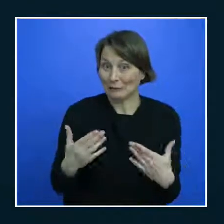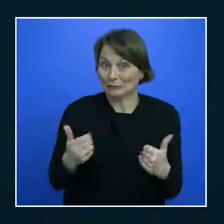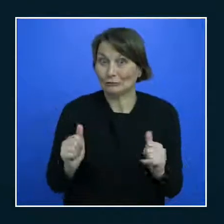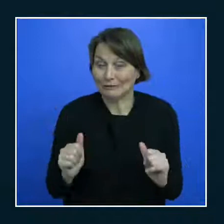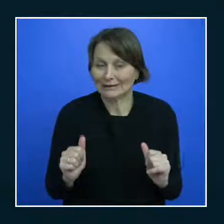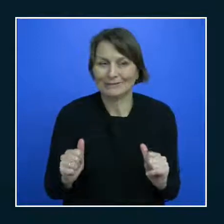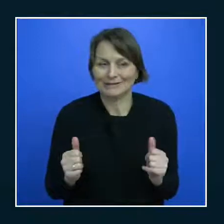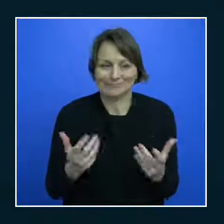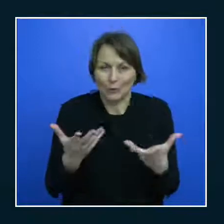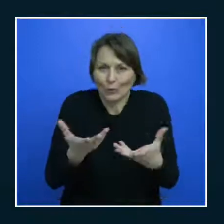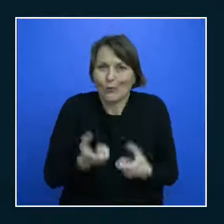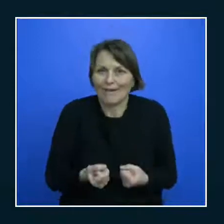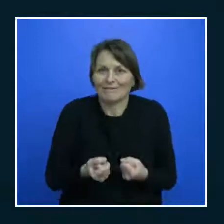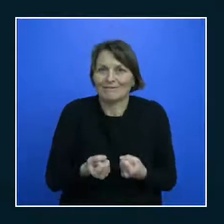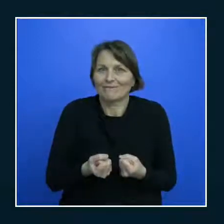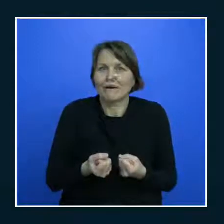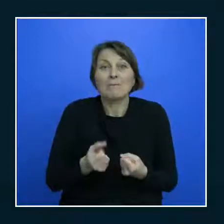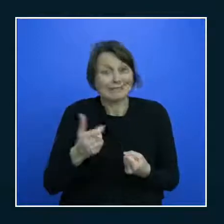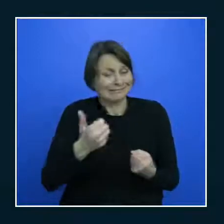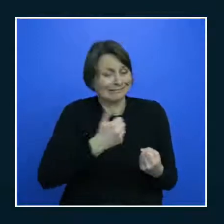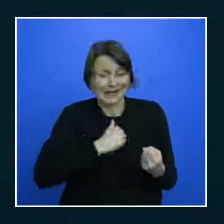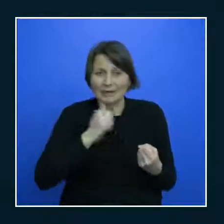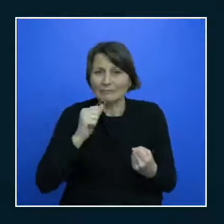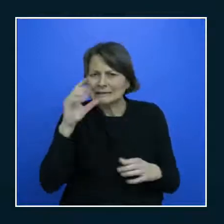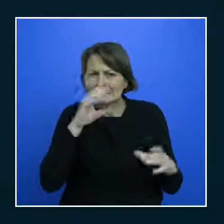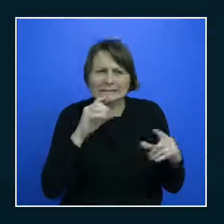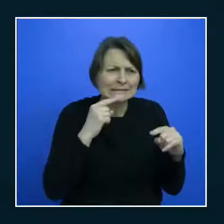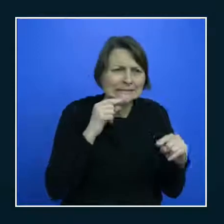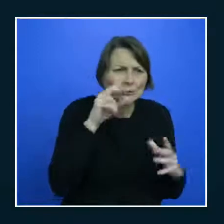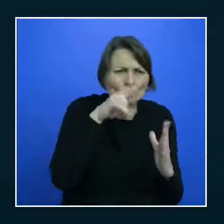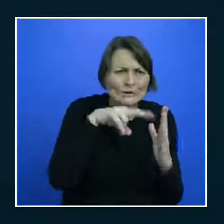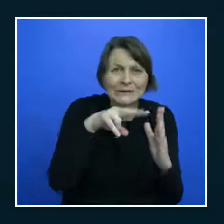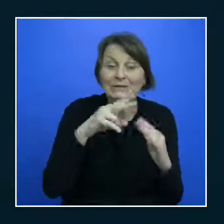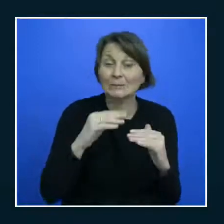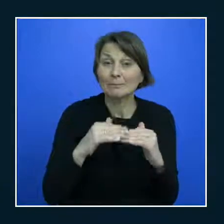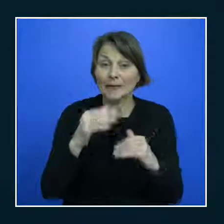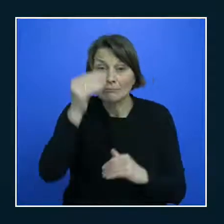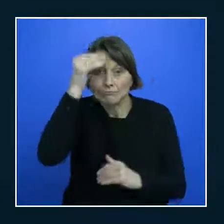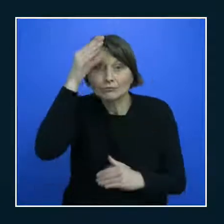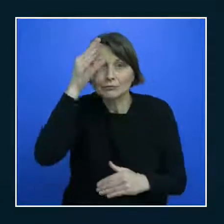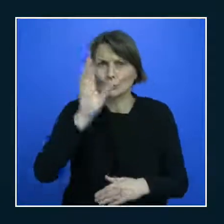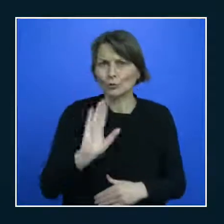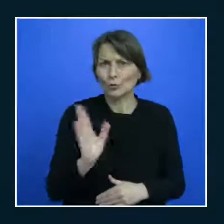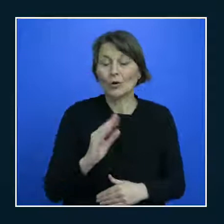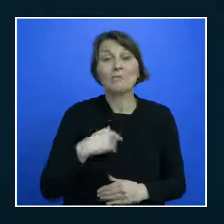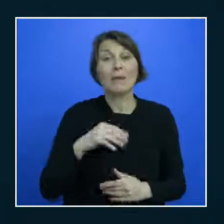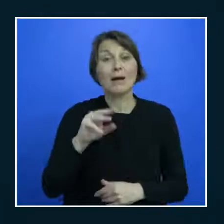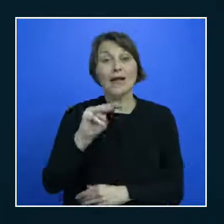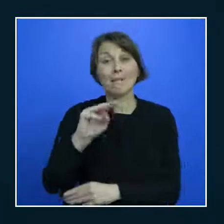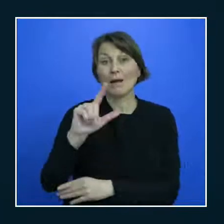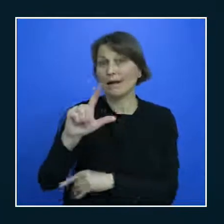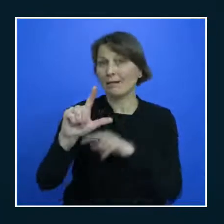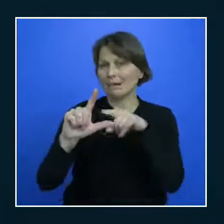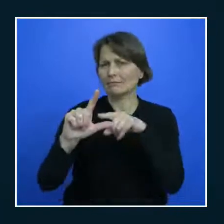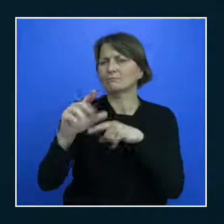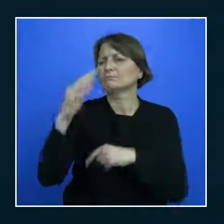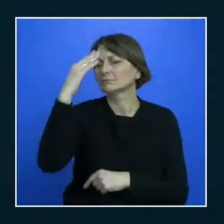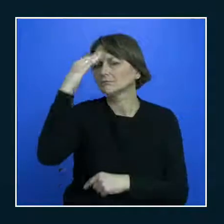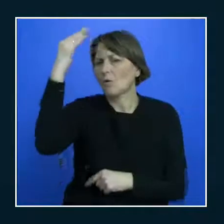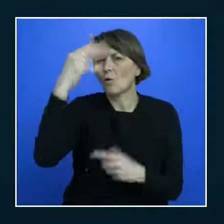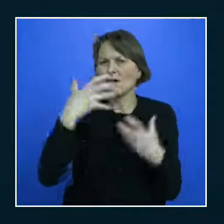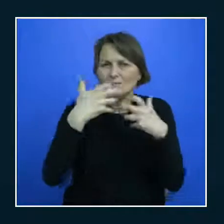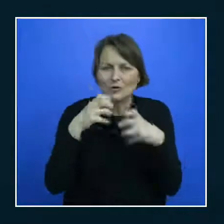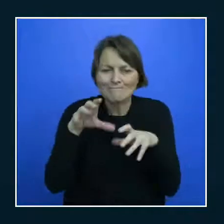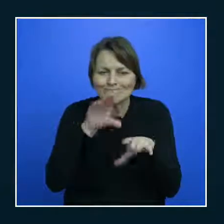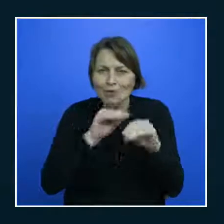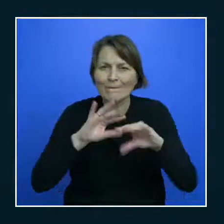to go look it up, just like everybody else, because it's not my area. But when it comes to machine learning, that is my area, and I do know what's going on, and I know what's coming